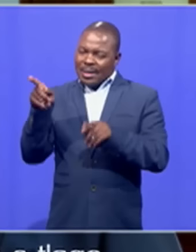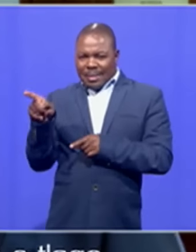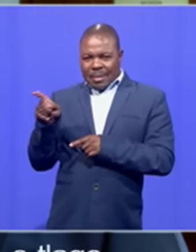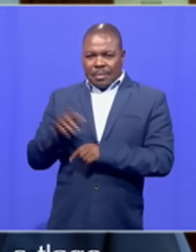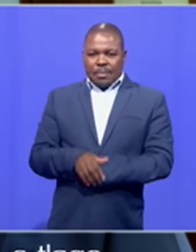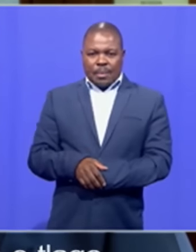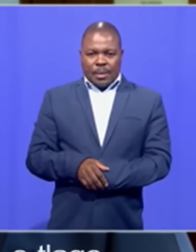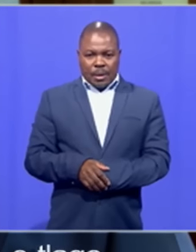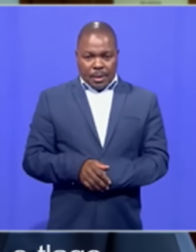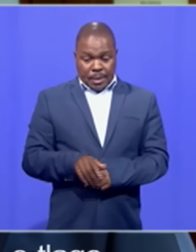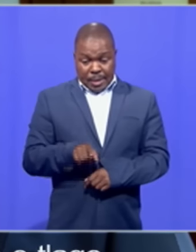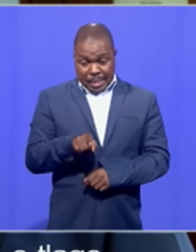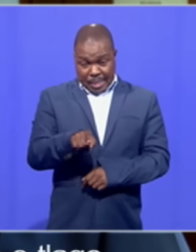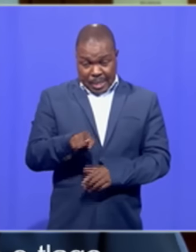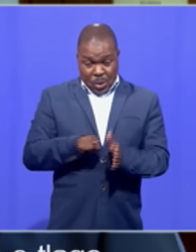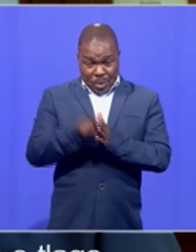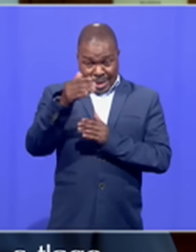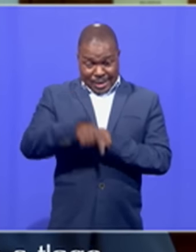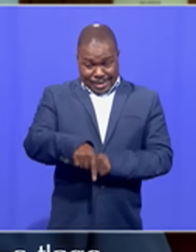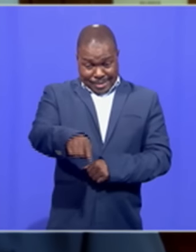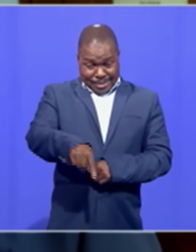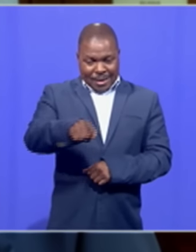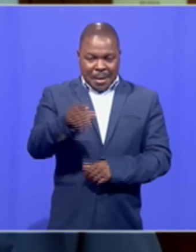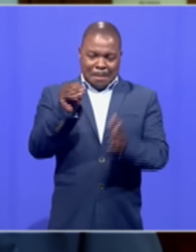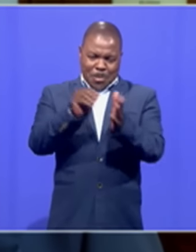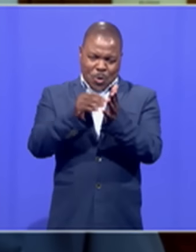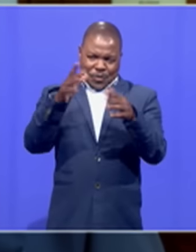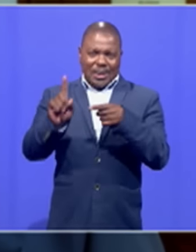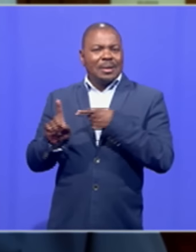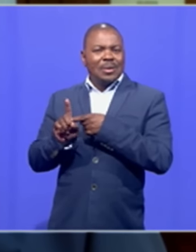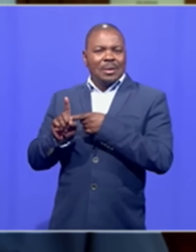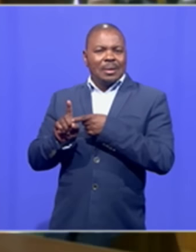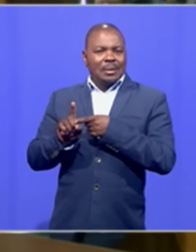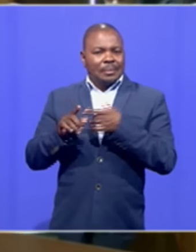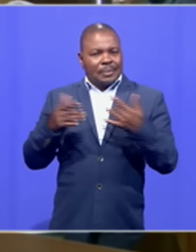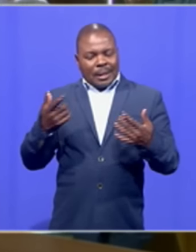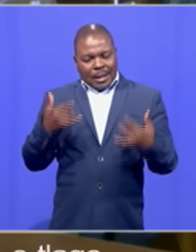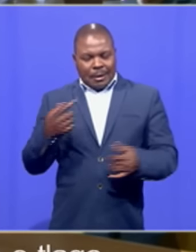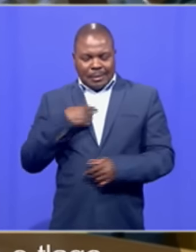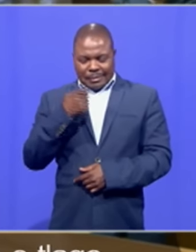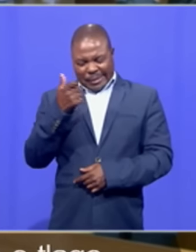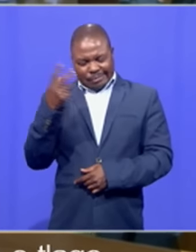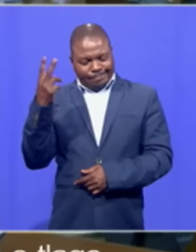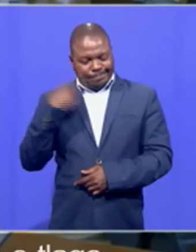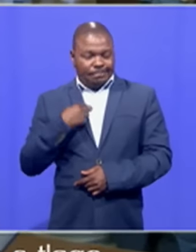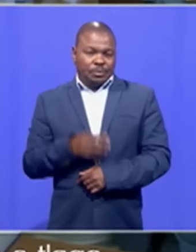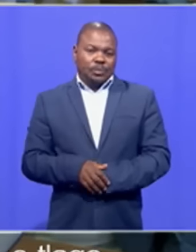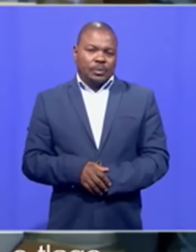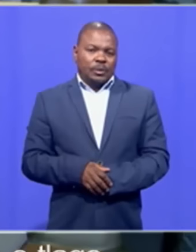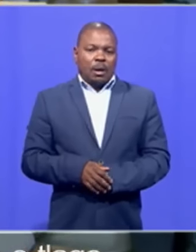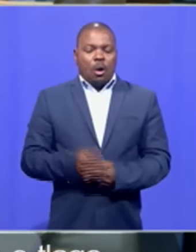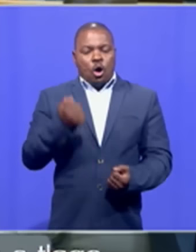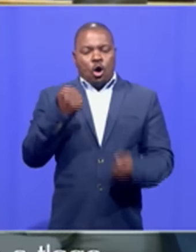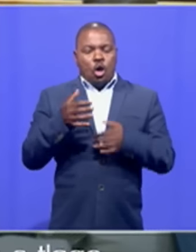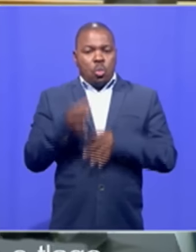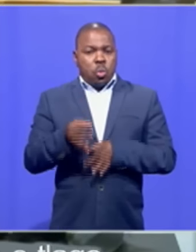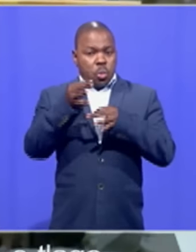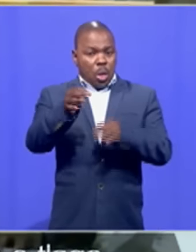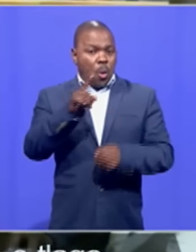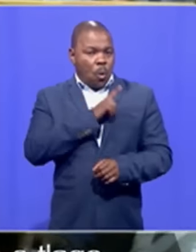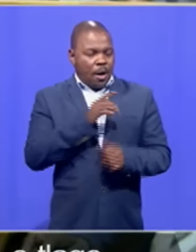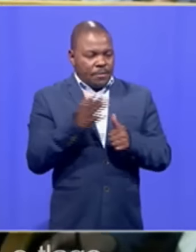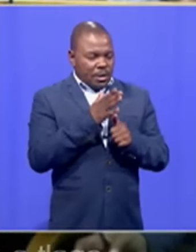gig this weekend, so we are just slightly disappointed. Molatuli wa šutišo ge go letilwe dinyakišišo